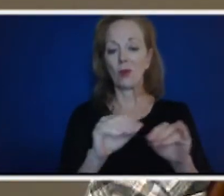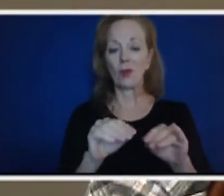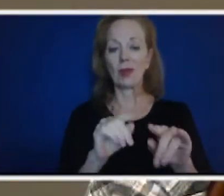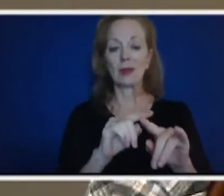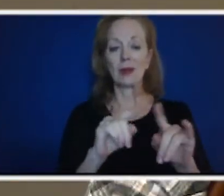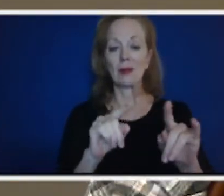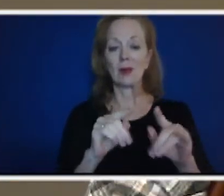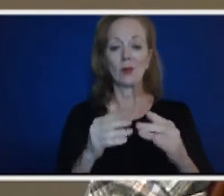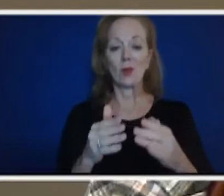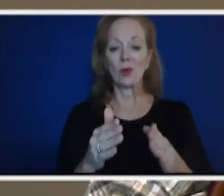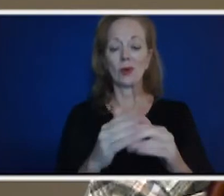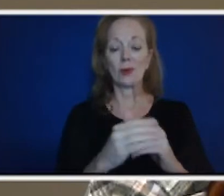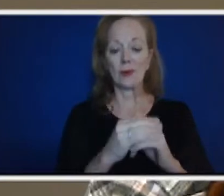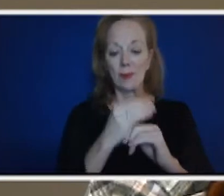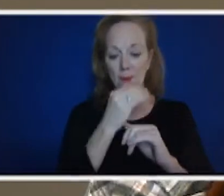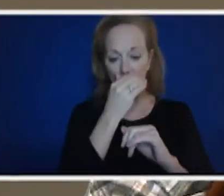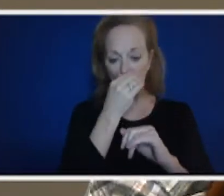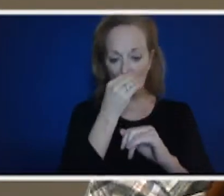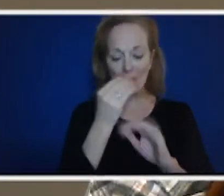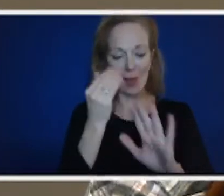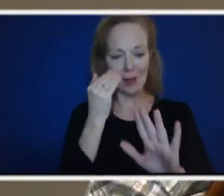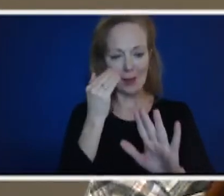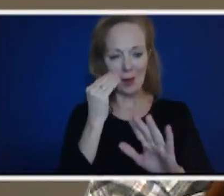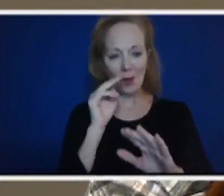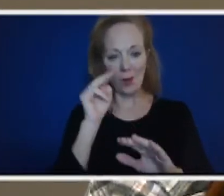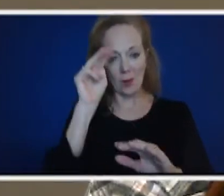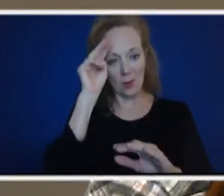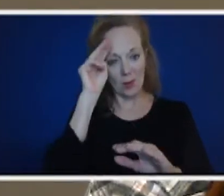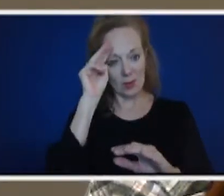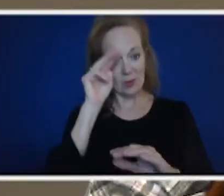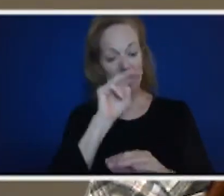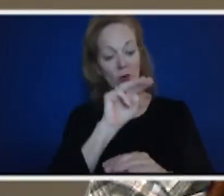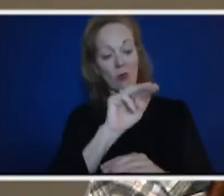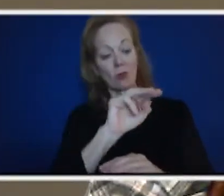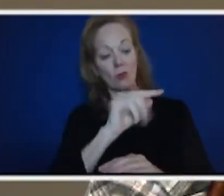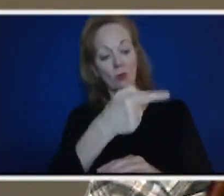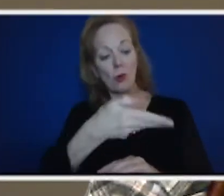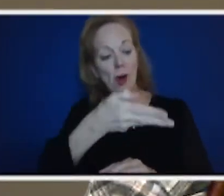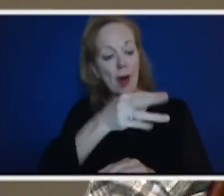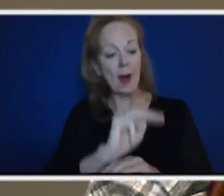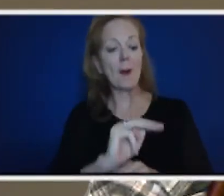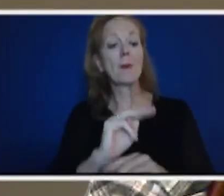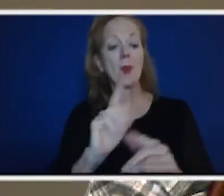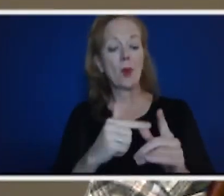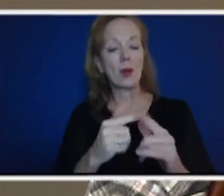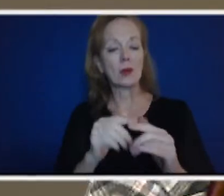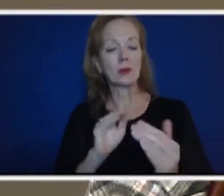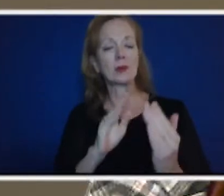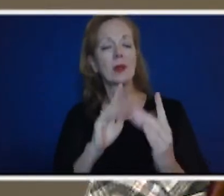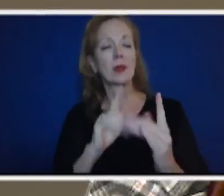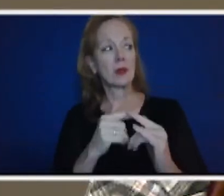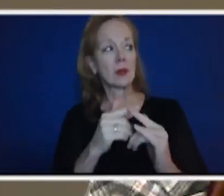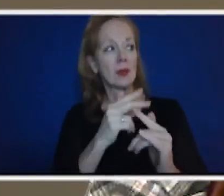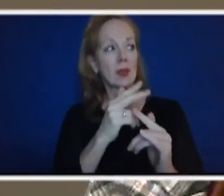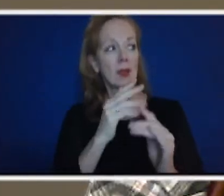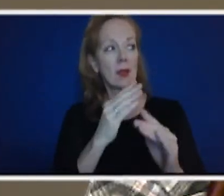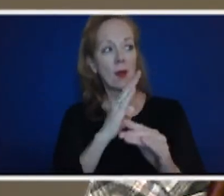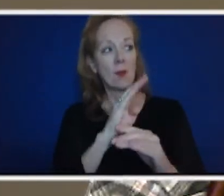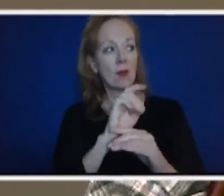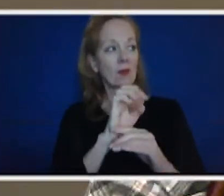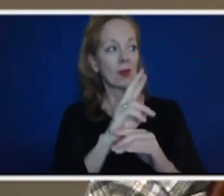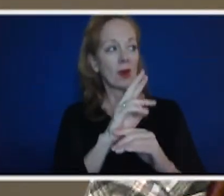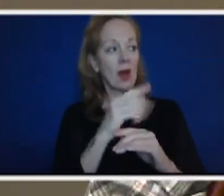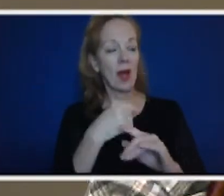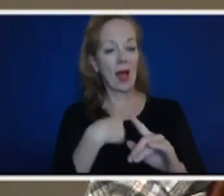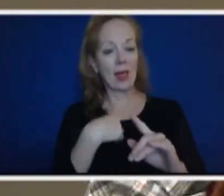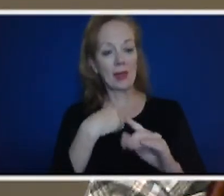Right, and I think, I know Mr. Graham is going to facilitate that conversation, especially to address the parking and the buffer. But I think